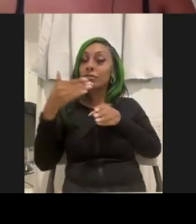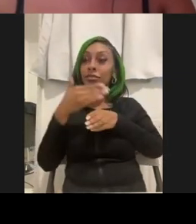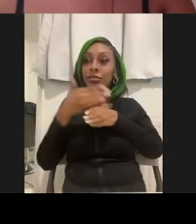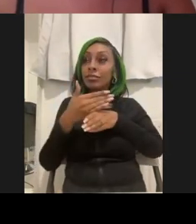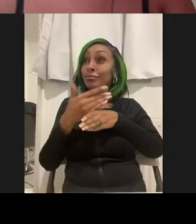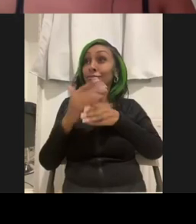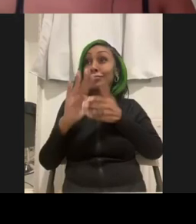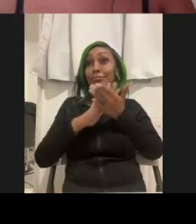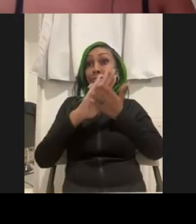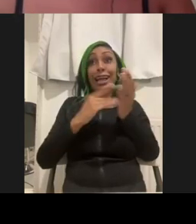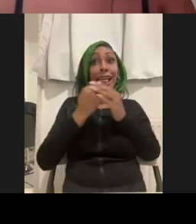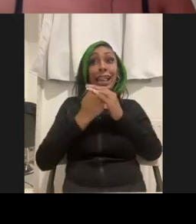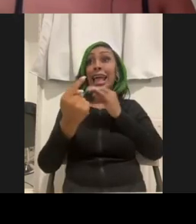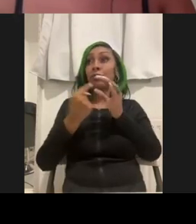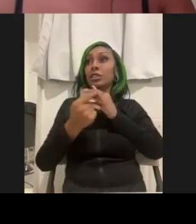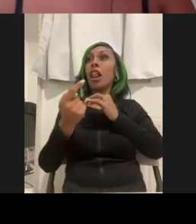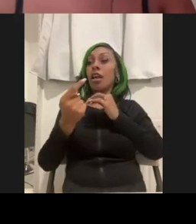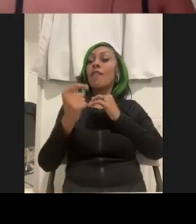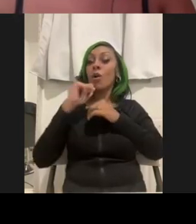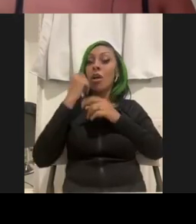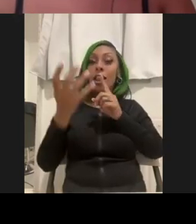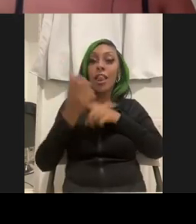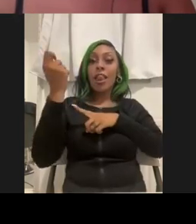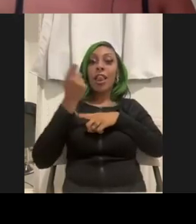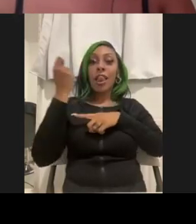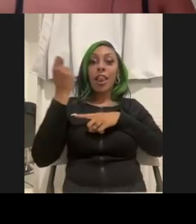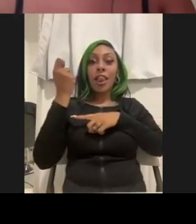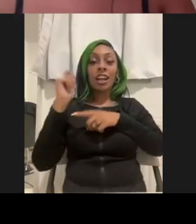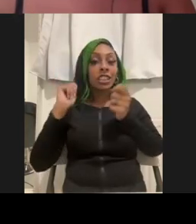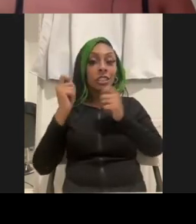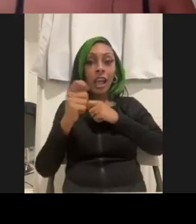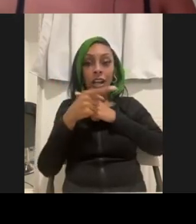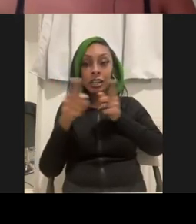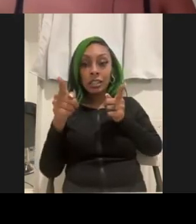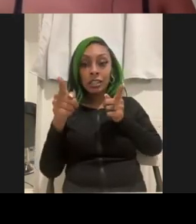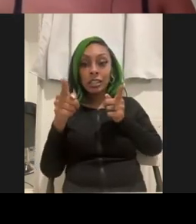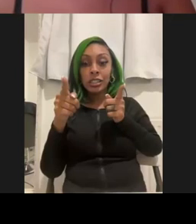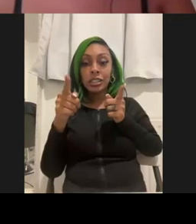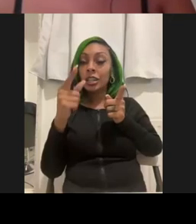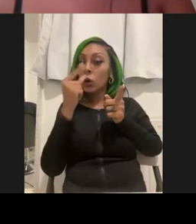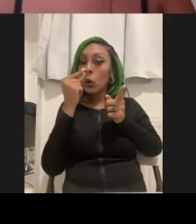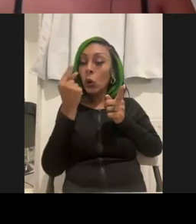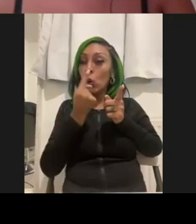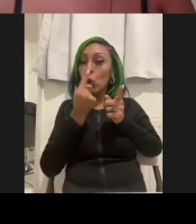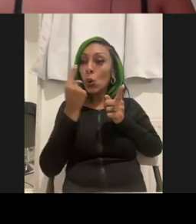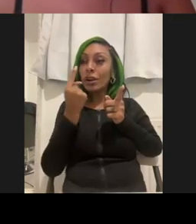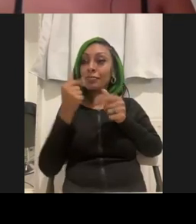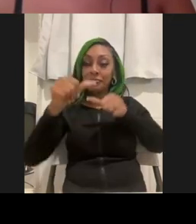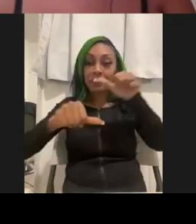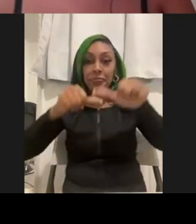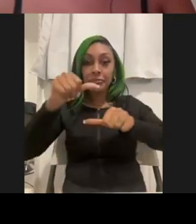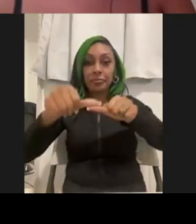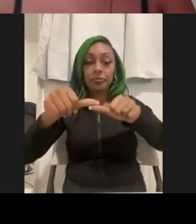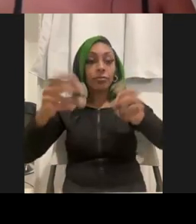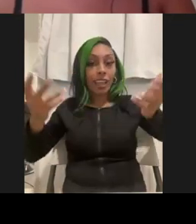may in themselves come to mirror the kinds of change they and those of us who conduct them seek to encourage